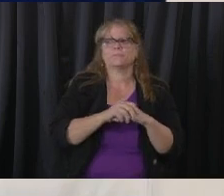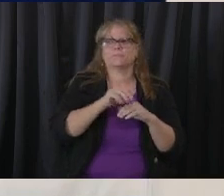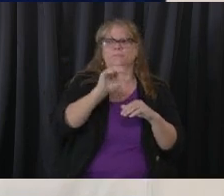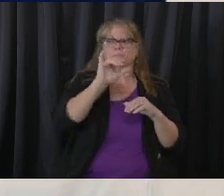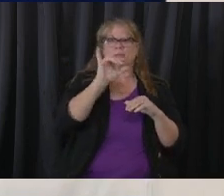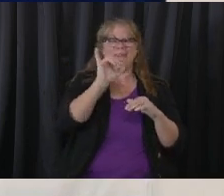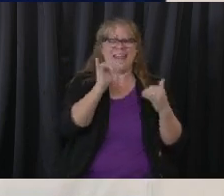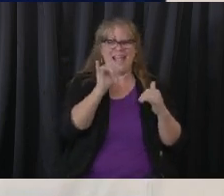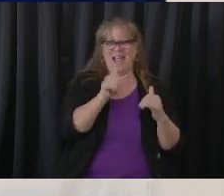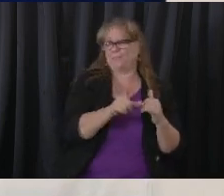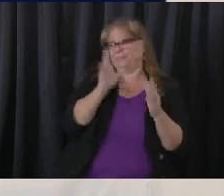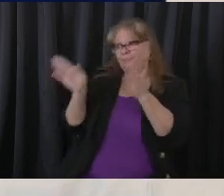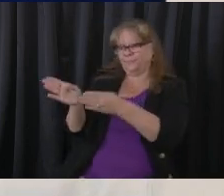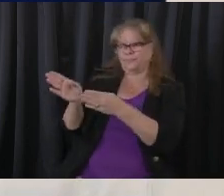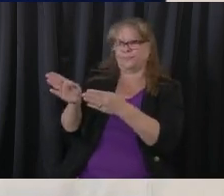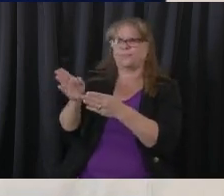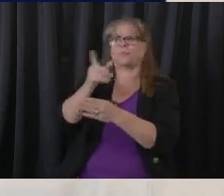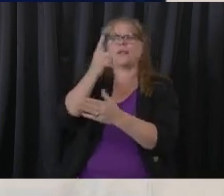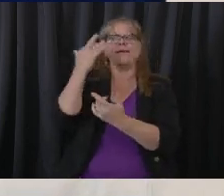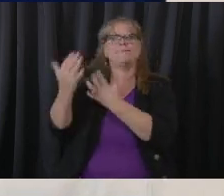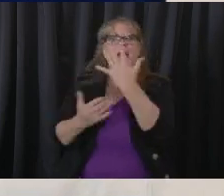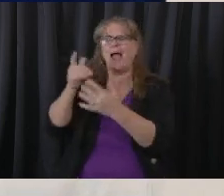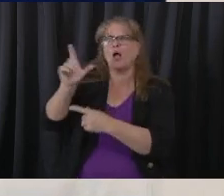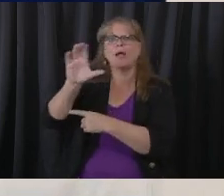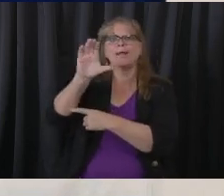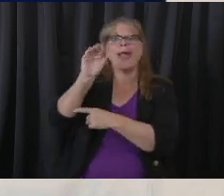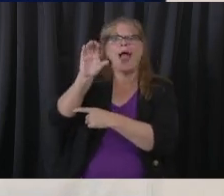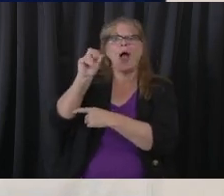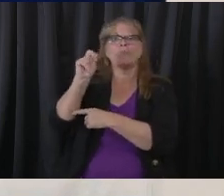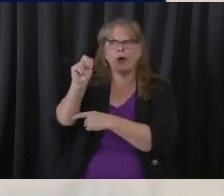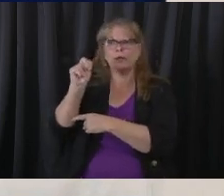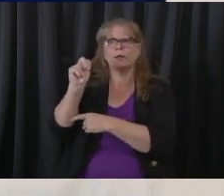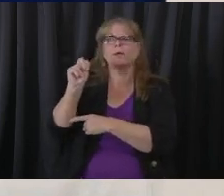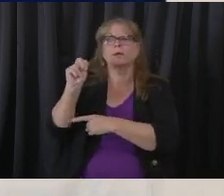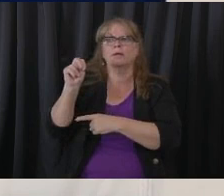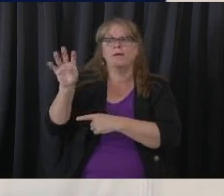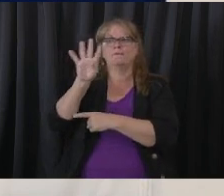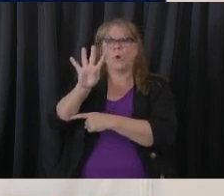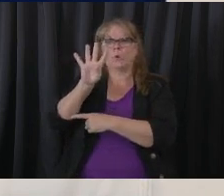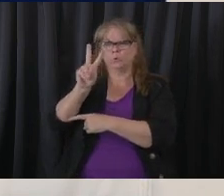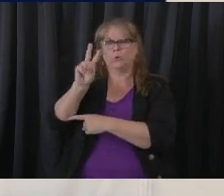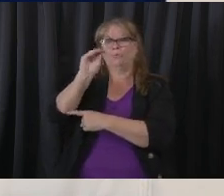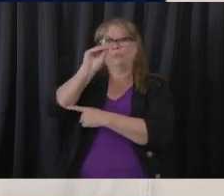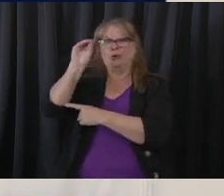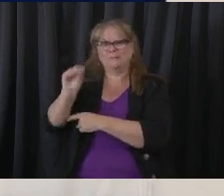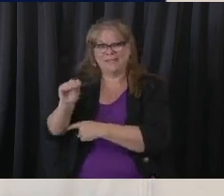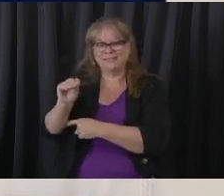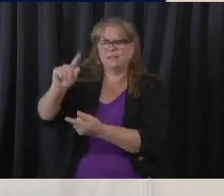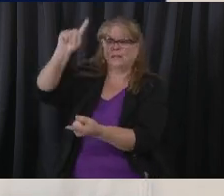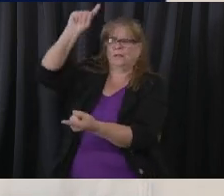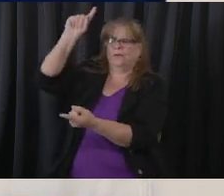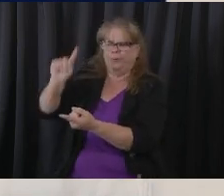127,398 acres, is now 42% contained. It is the third largest fire in our state